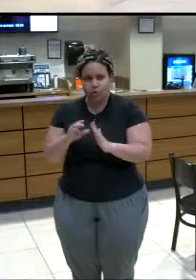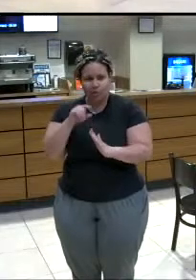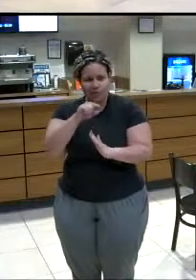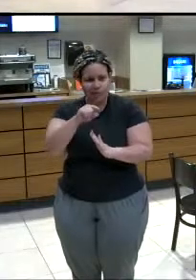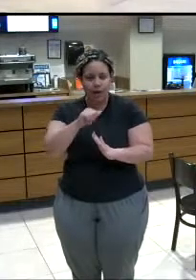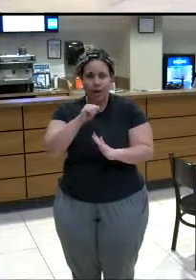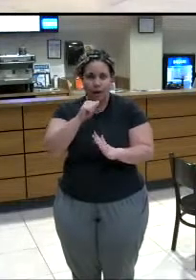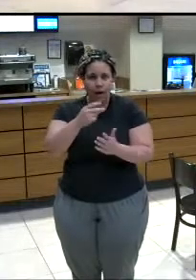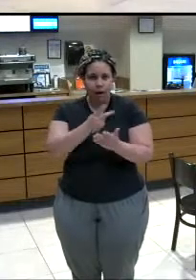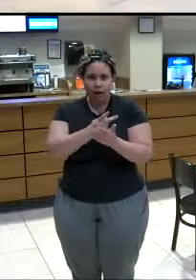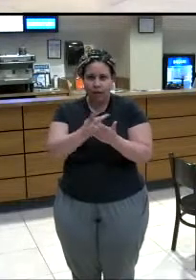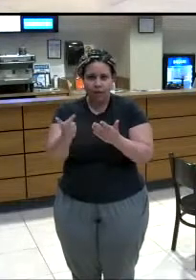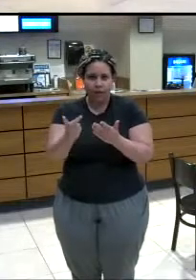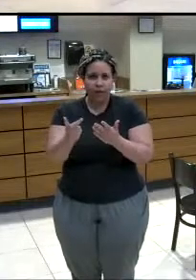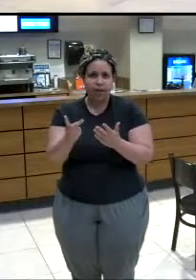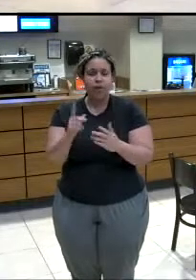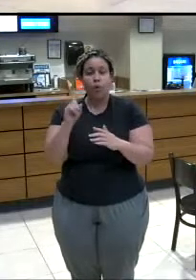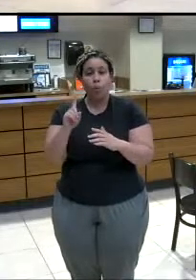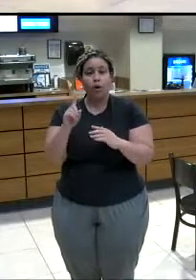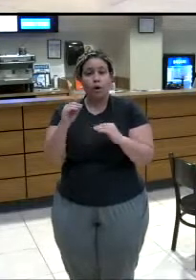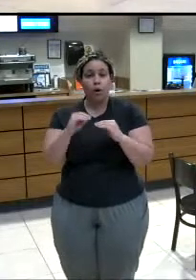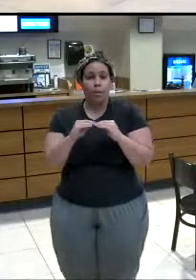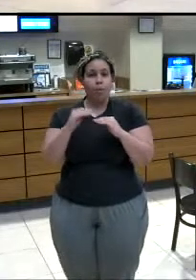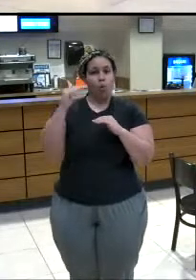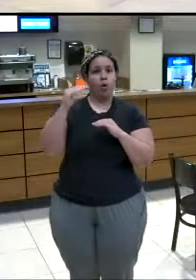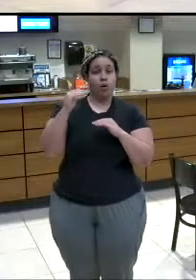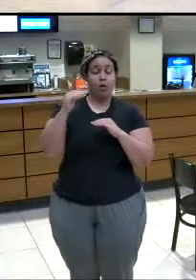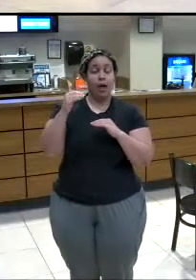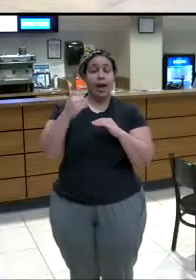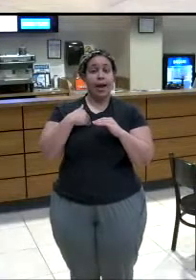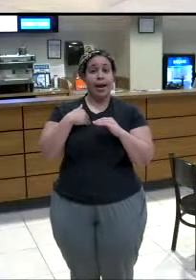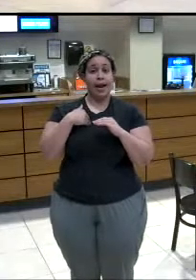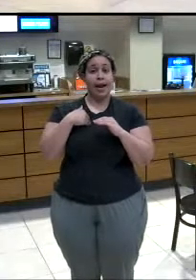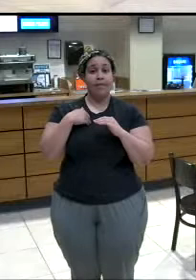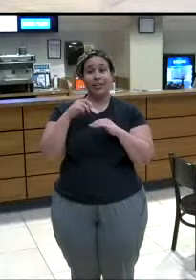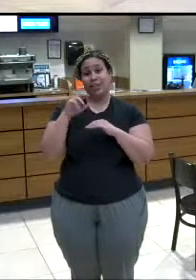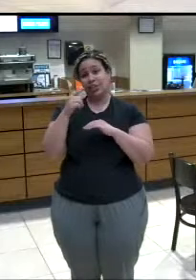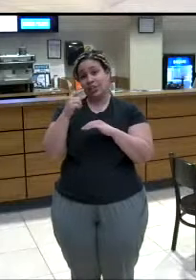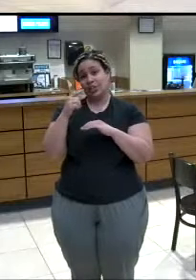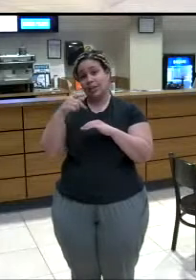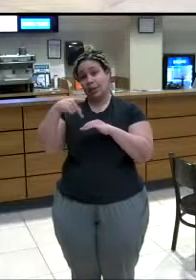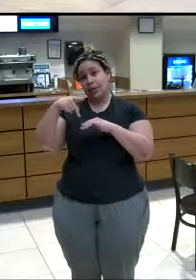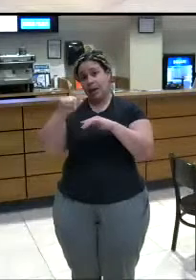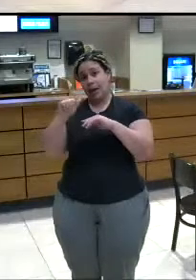one or more courses and that they have an increased GPA of,